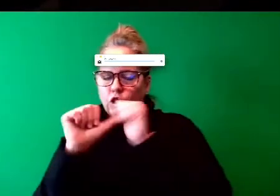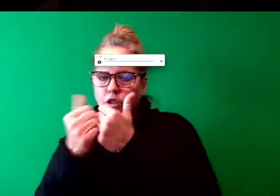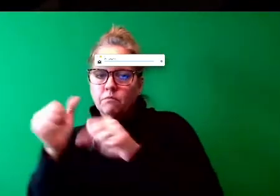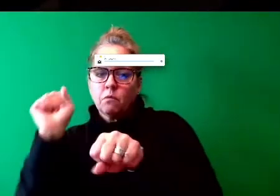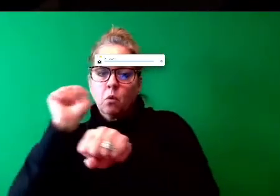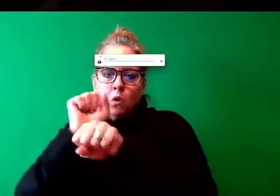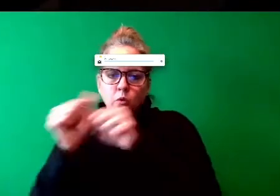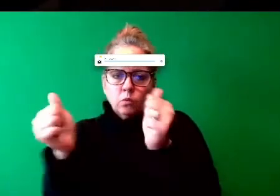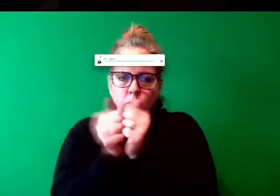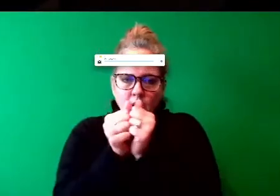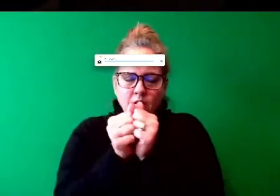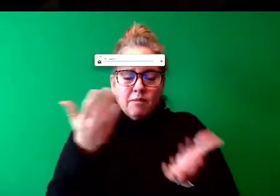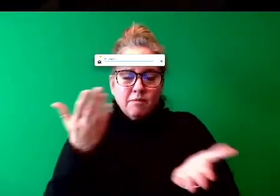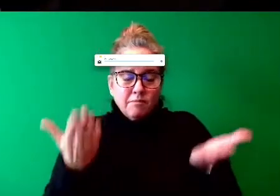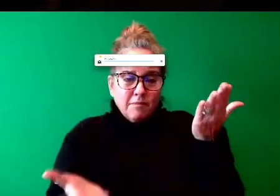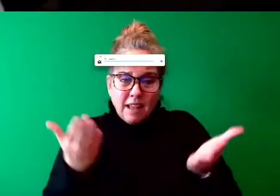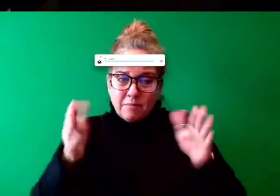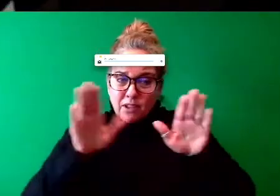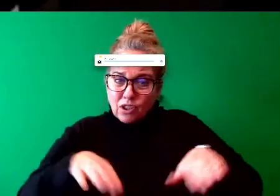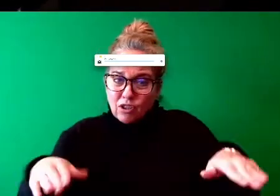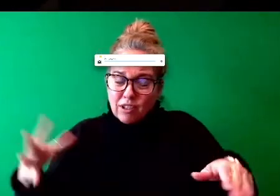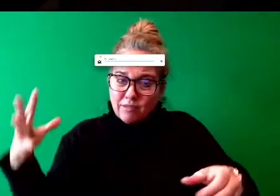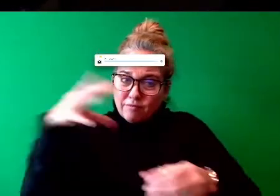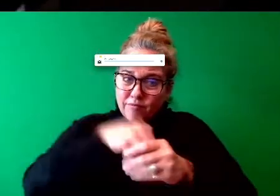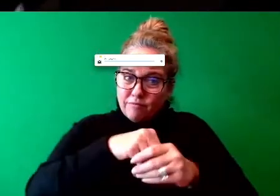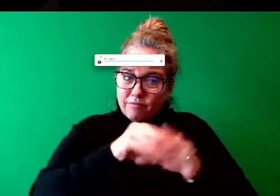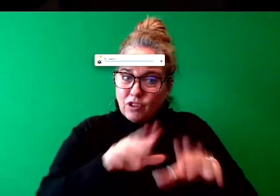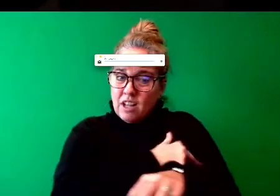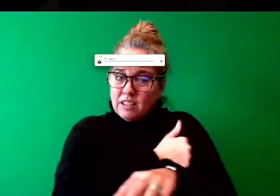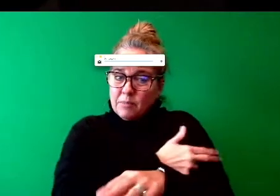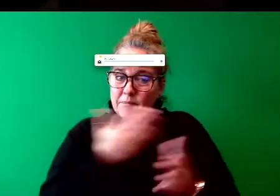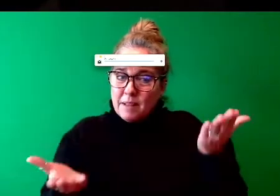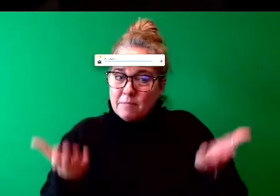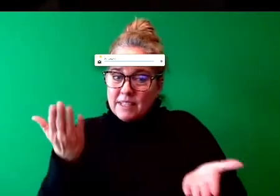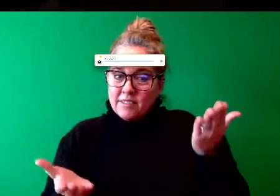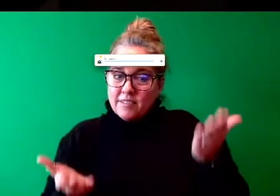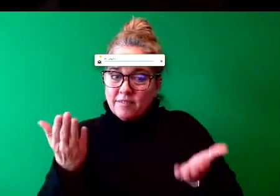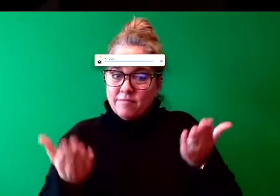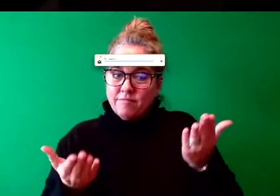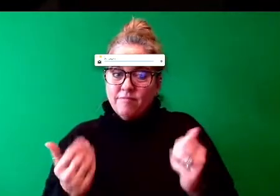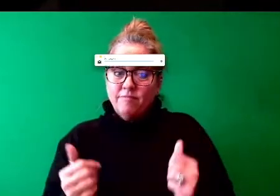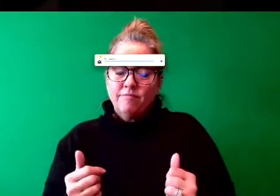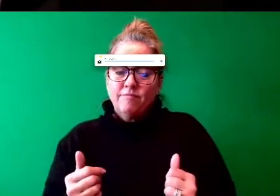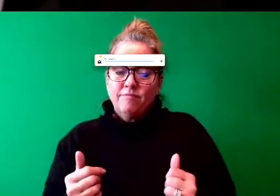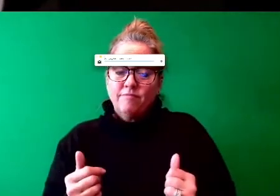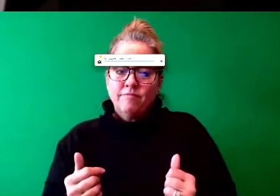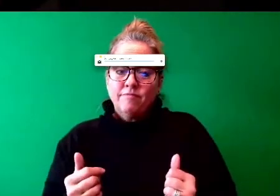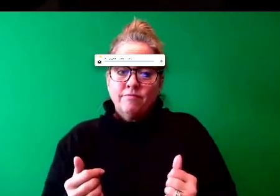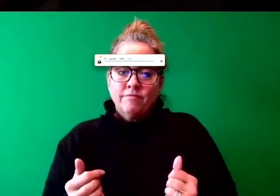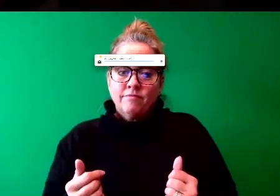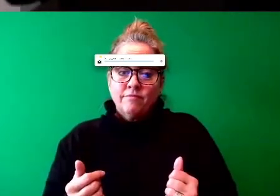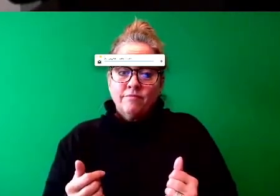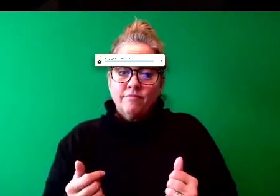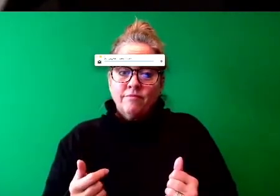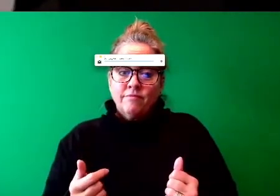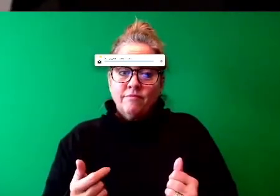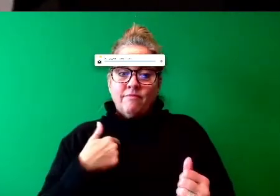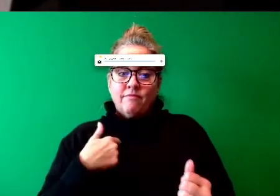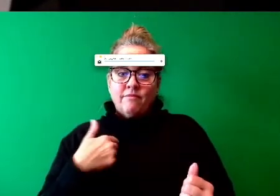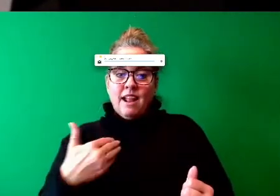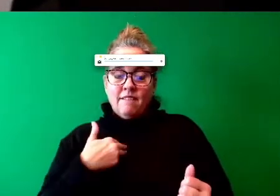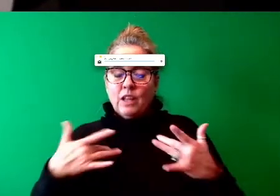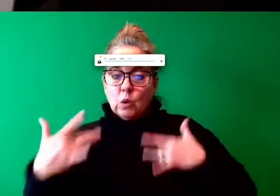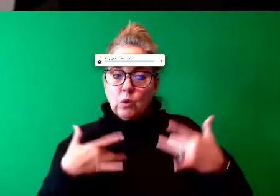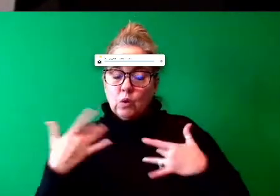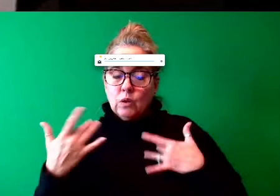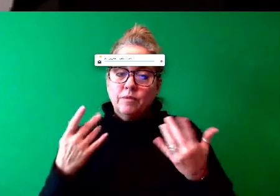waiting to hear back on my credentialing at Children's. So I'm excited about that. I actually had enough CME to be able to